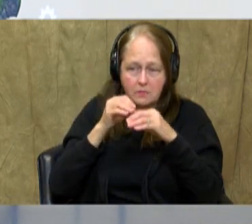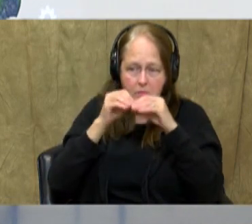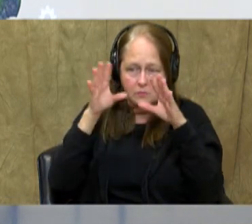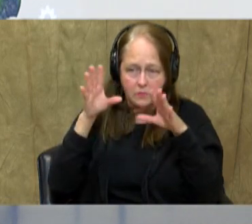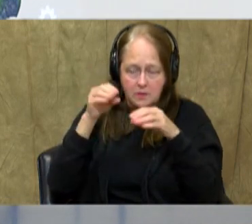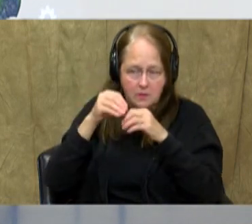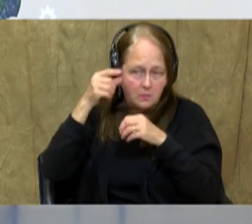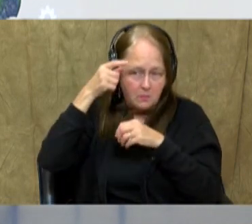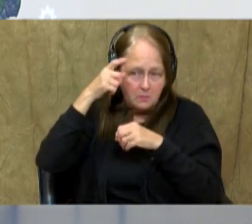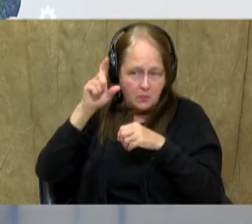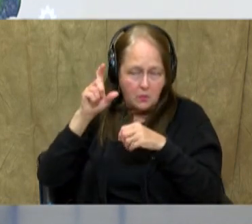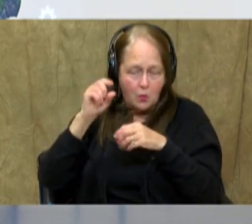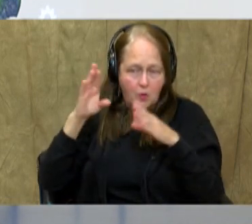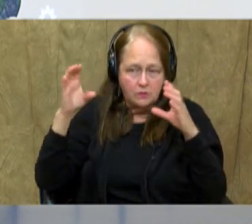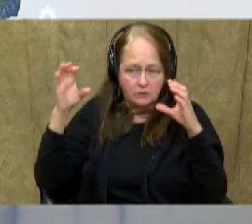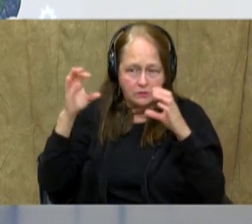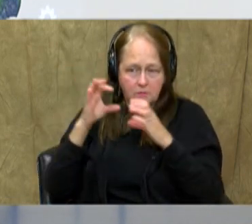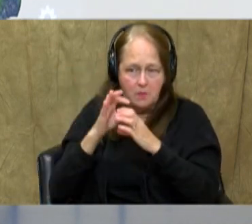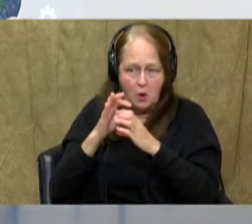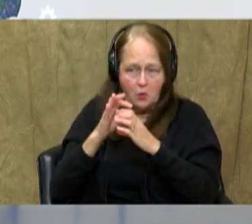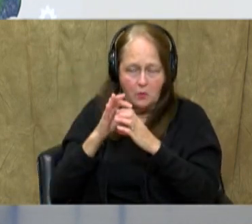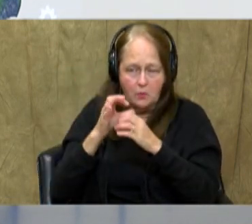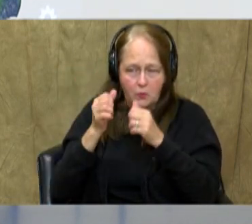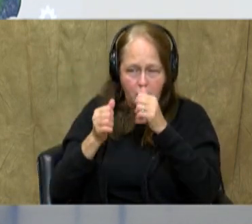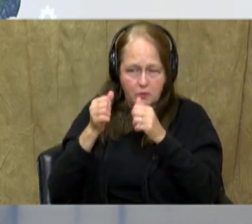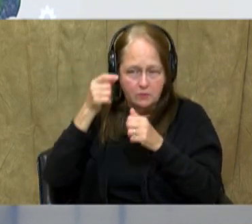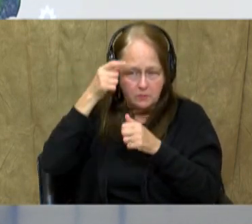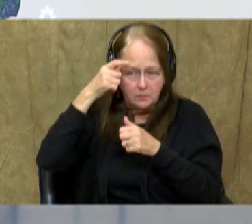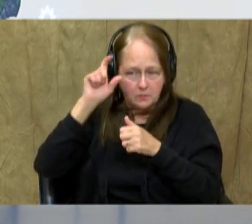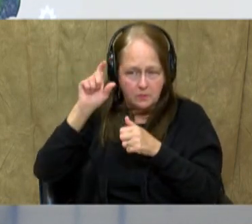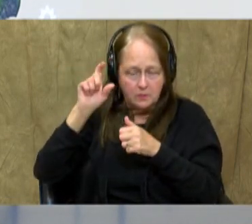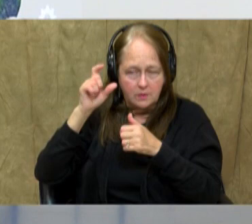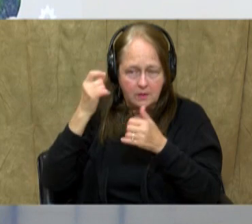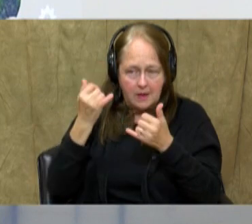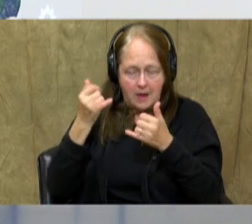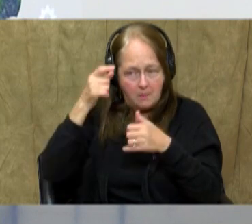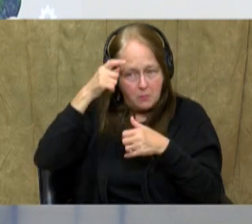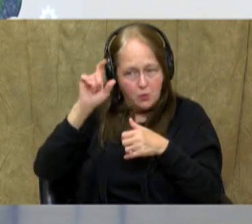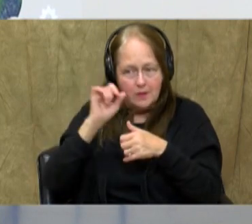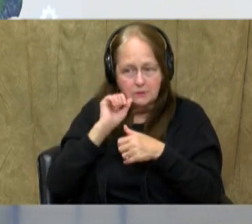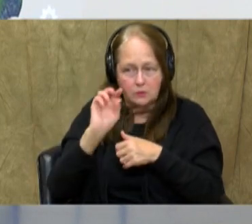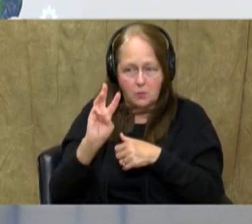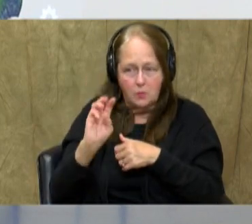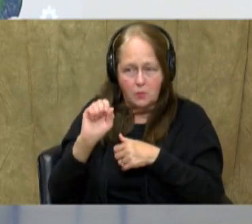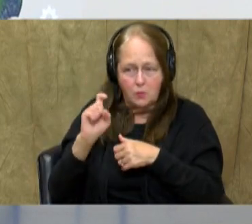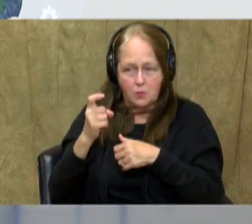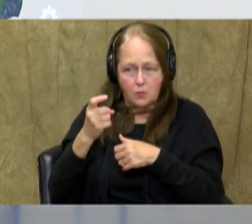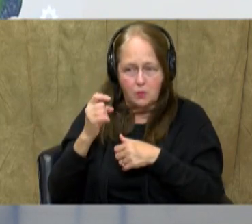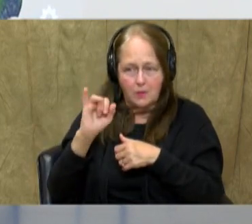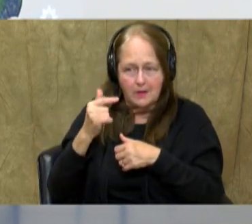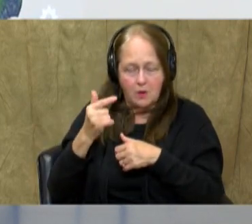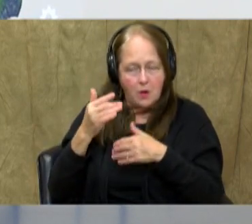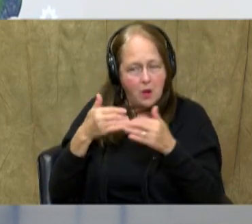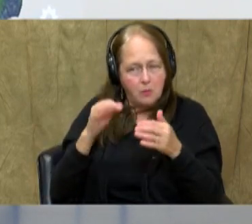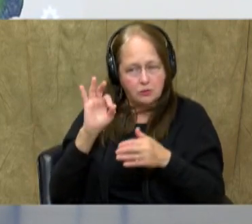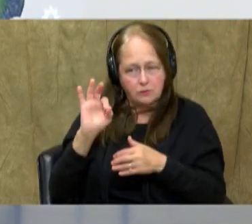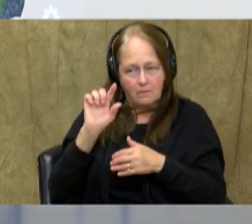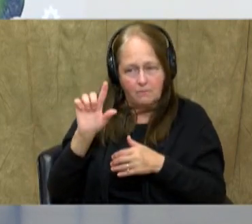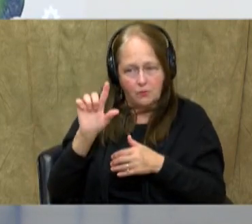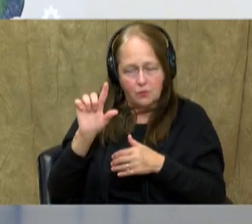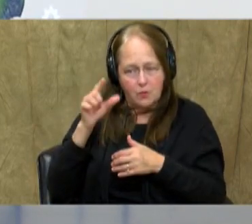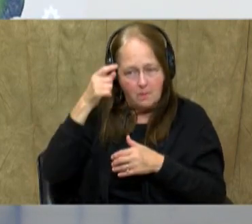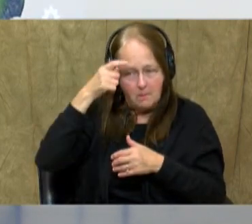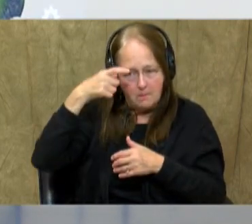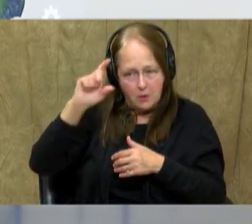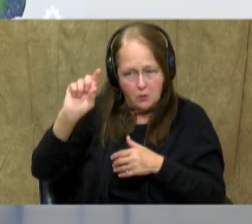or does it appear to be getting smaller? Well, right now the moon has been waxing, and it's almost full.